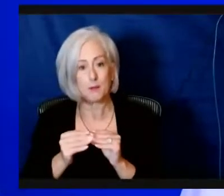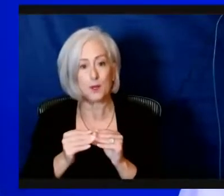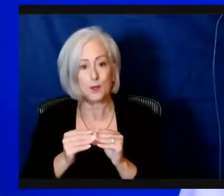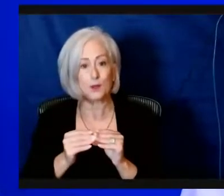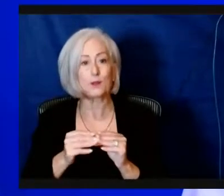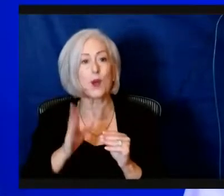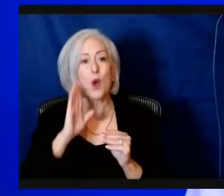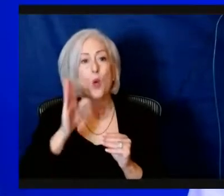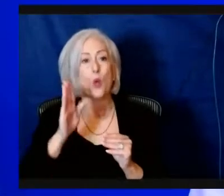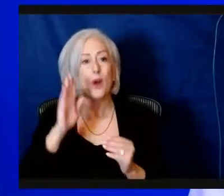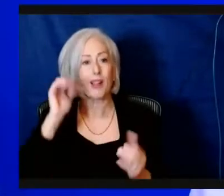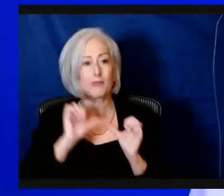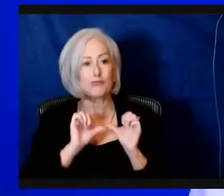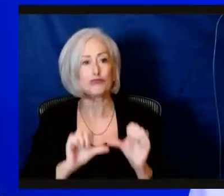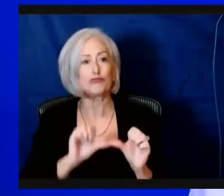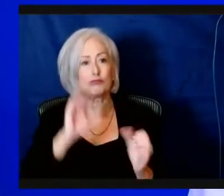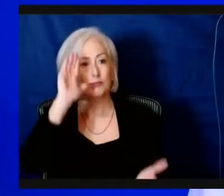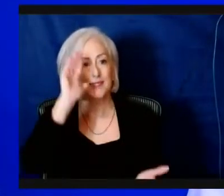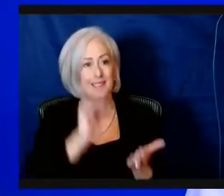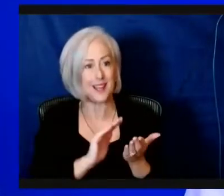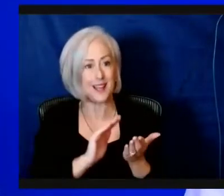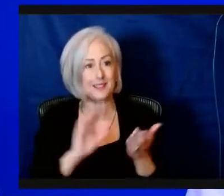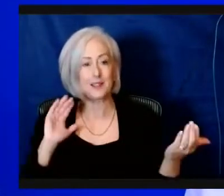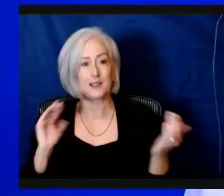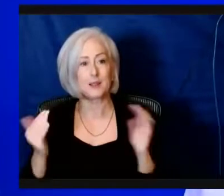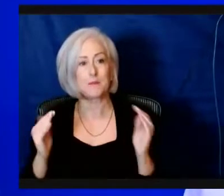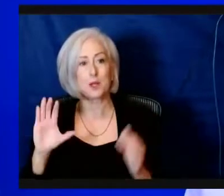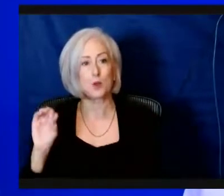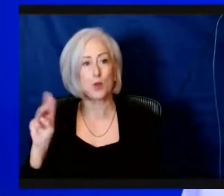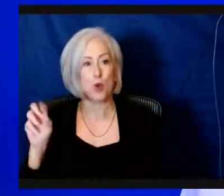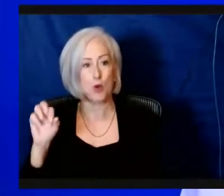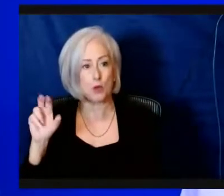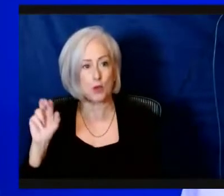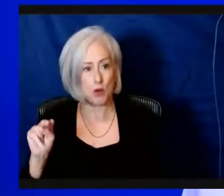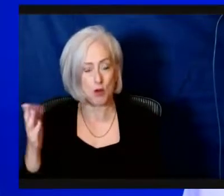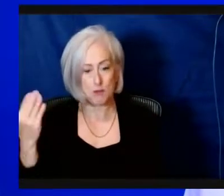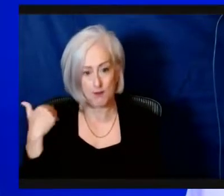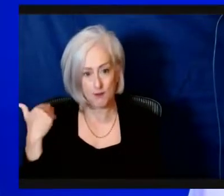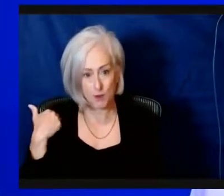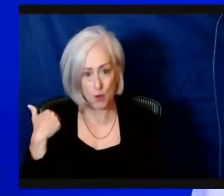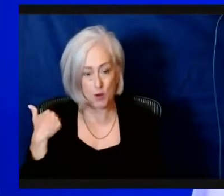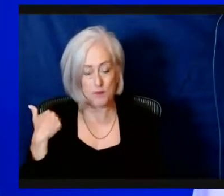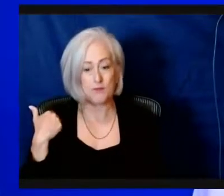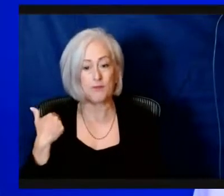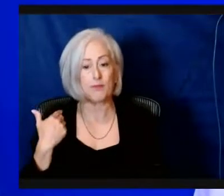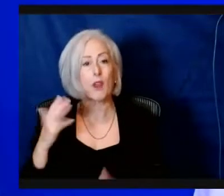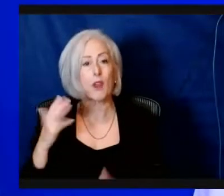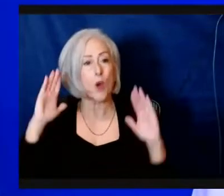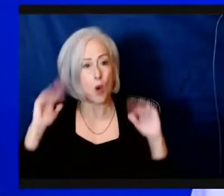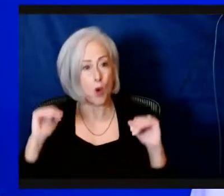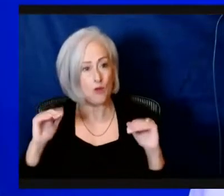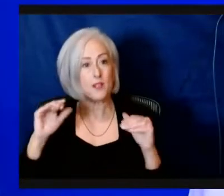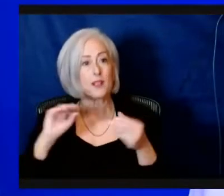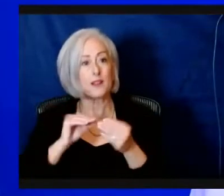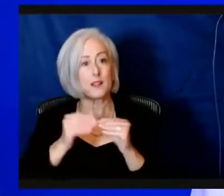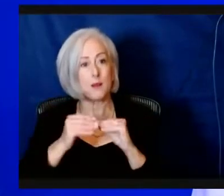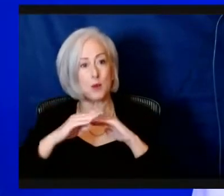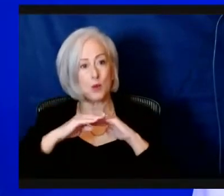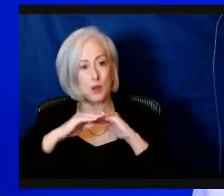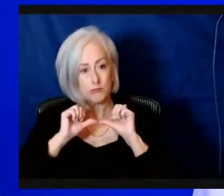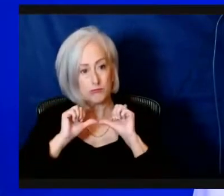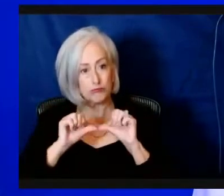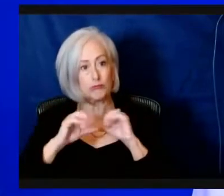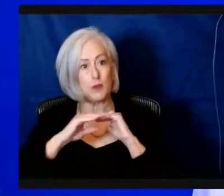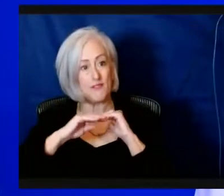flatten out as far as the number of people coming to the hospital. Hopefully because of vaccination and then previous